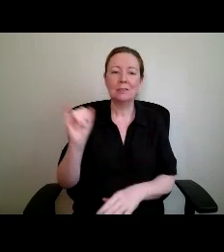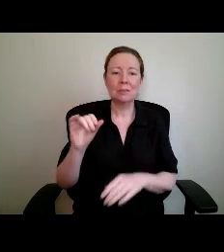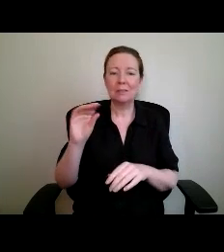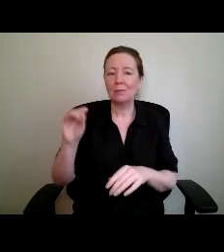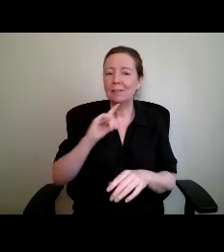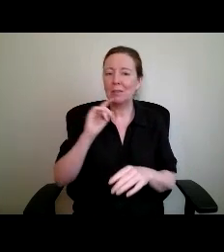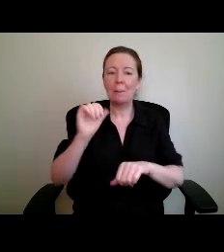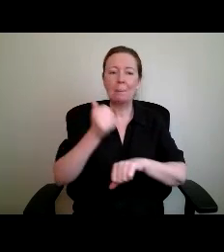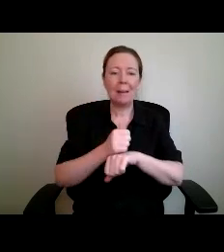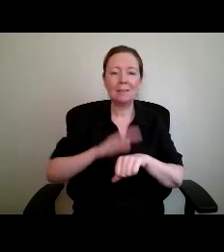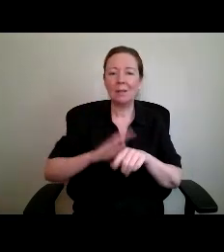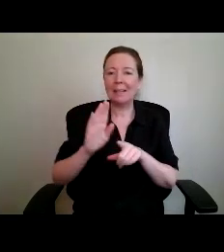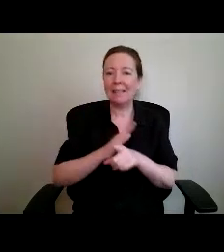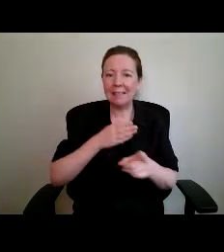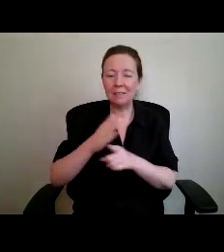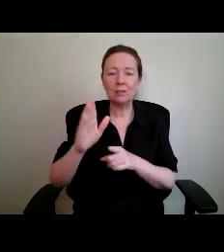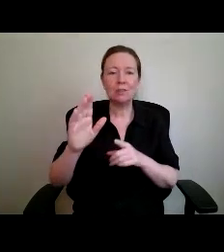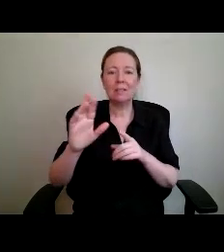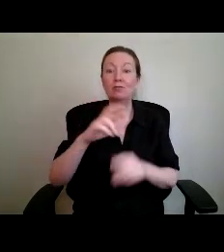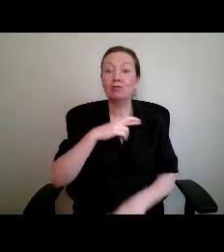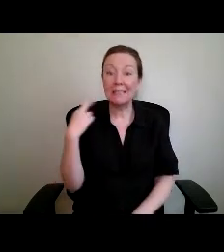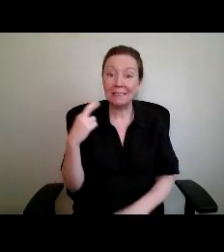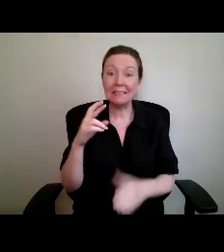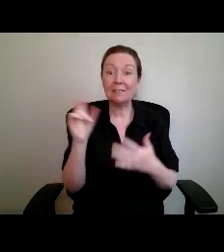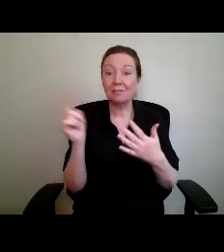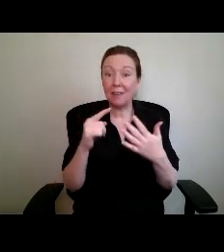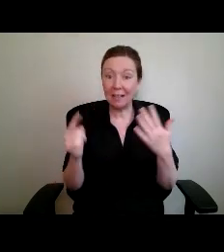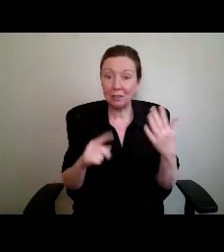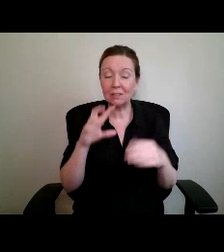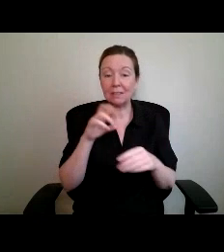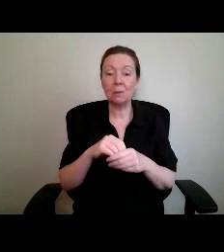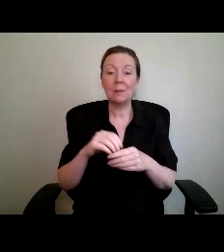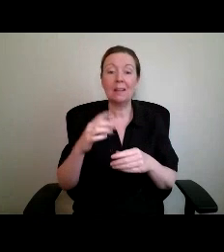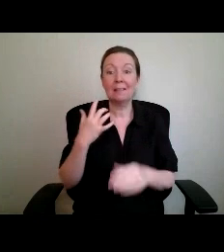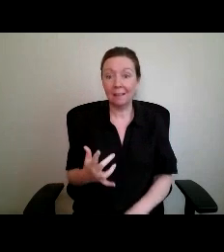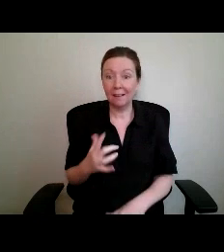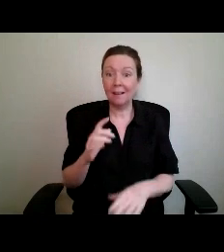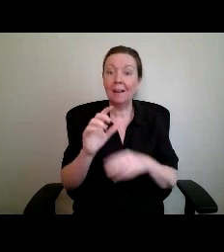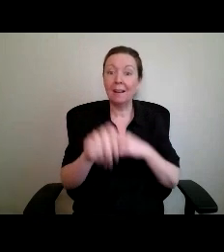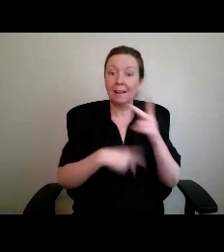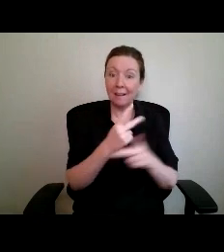on industry risk factors, including the nature of work and the